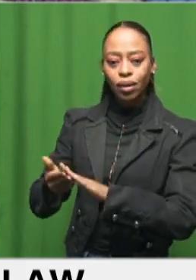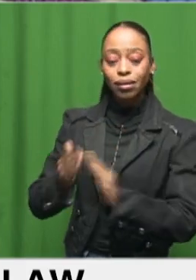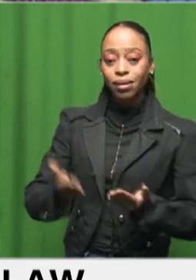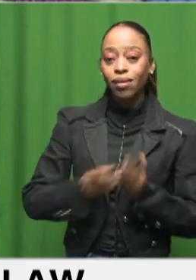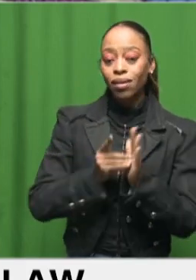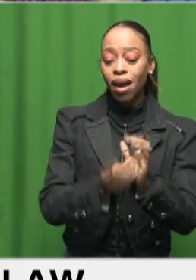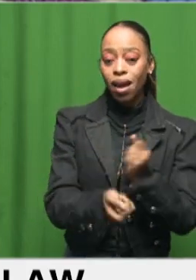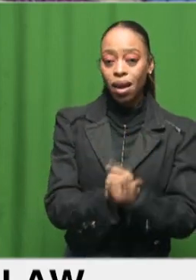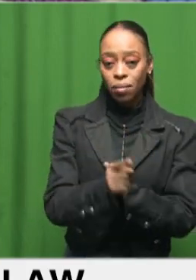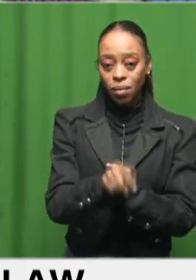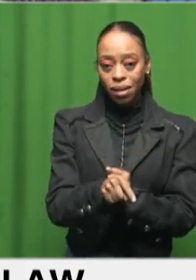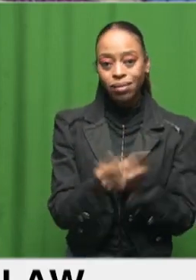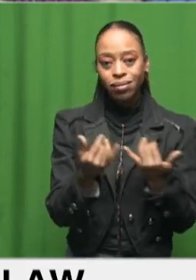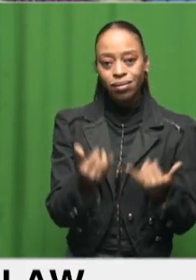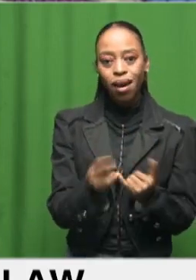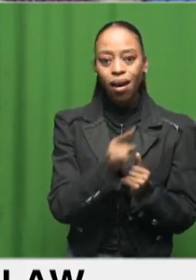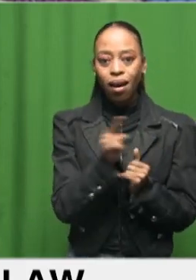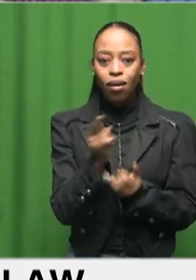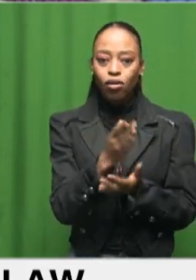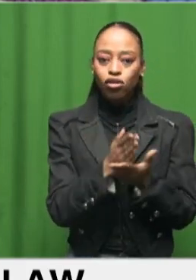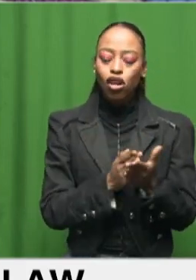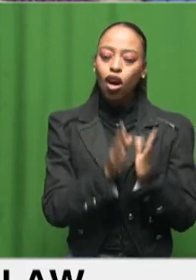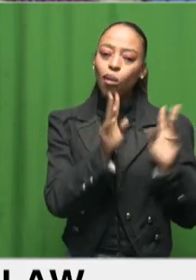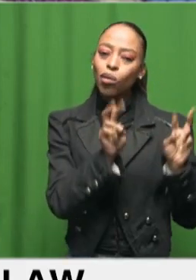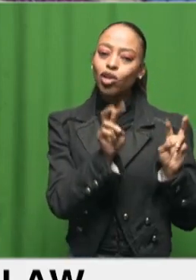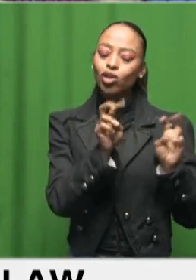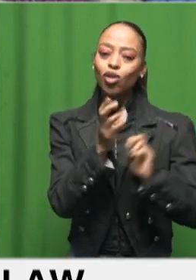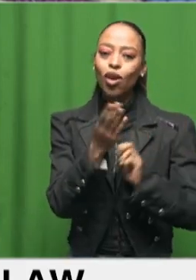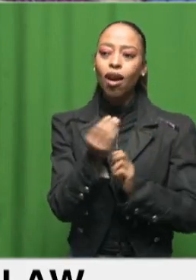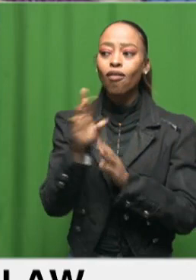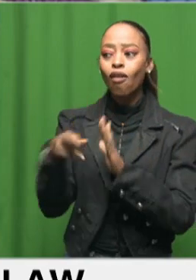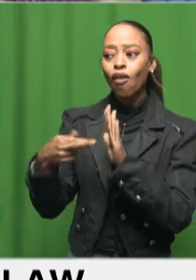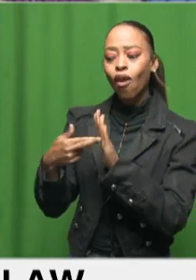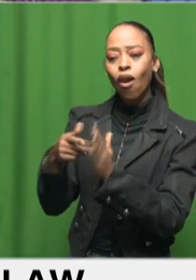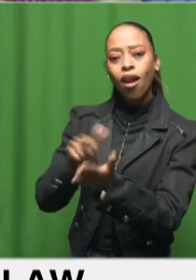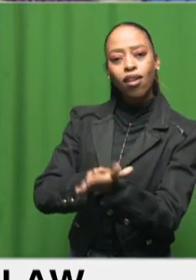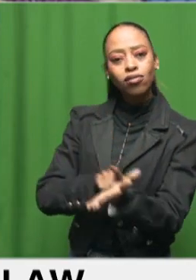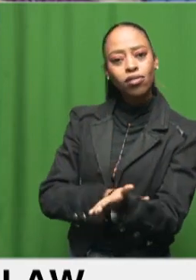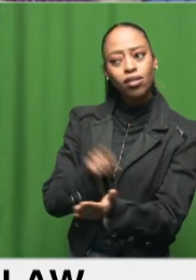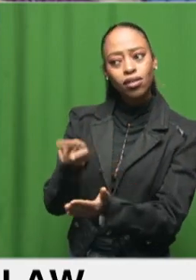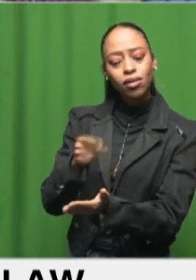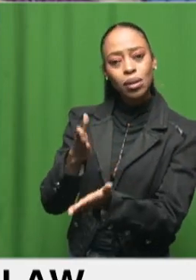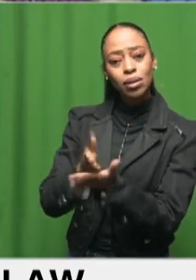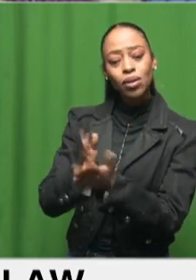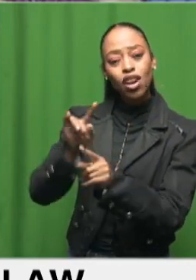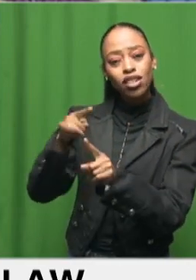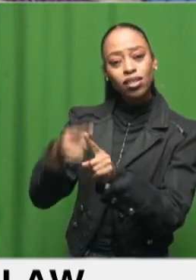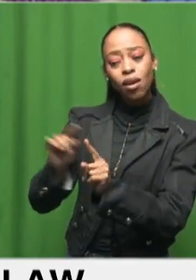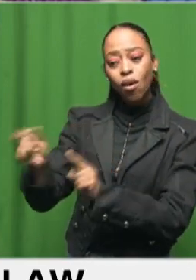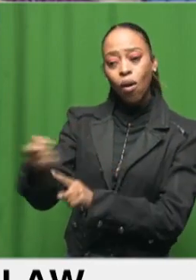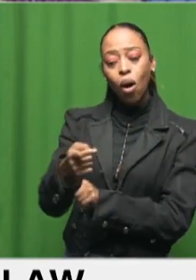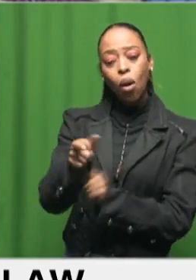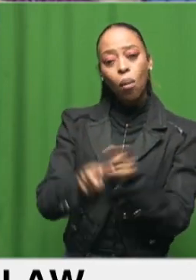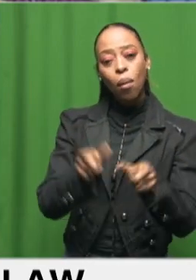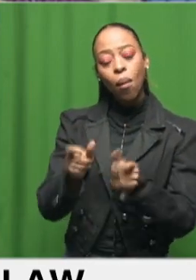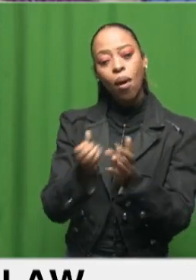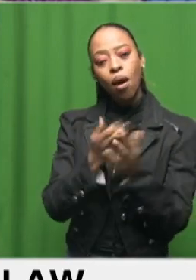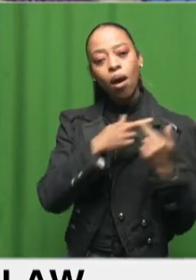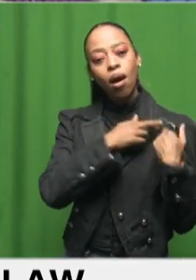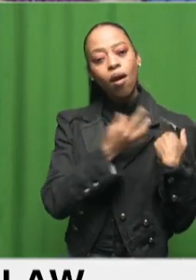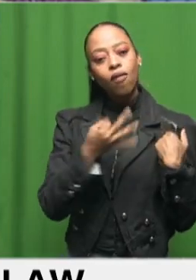happen. So those were the issues that we're looking at, the role of the legislature in holding the executive and everyone accountable for